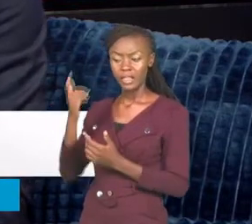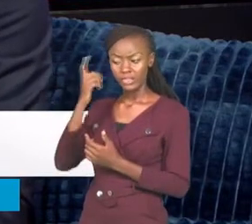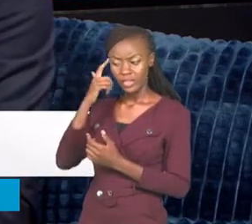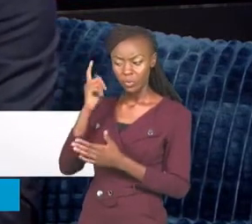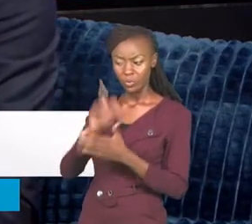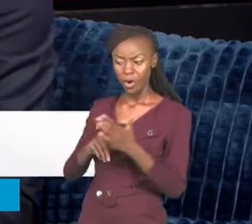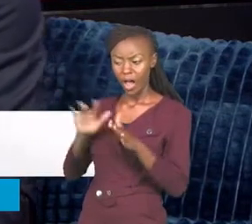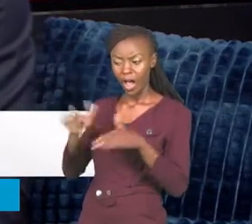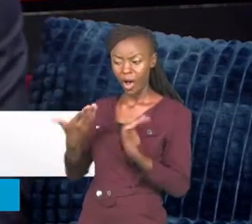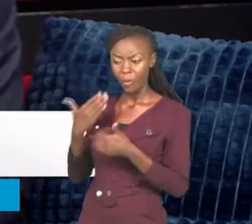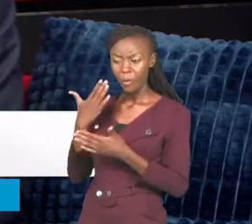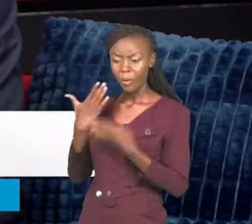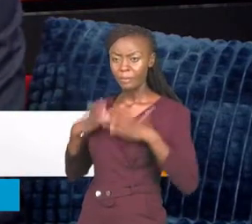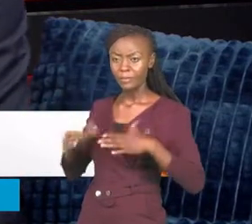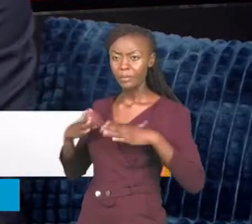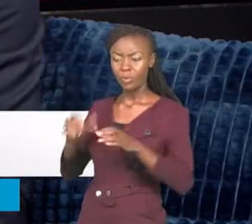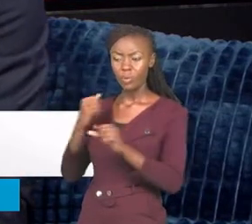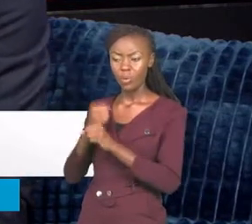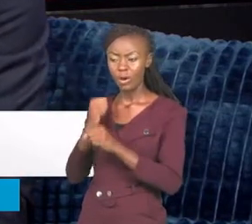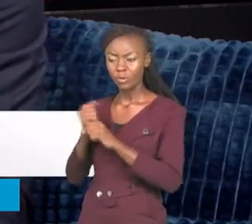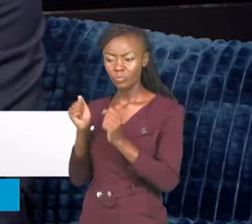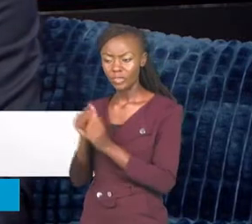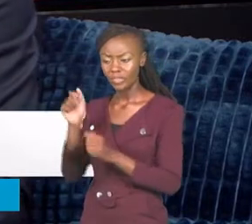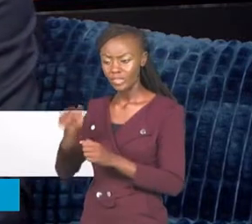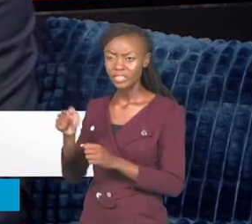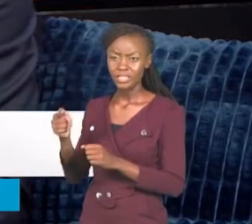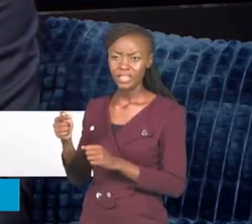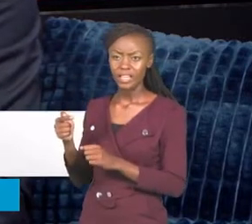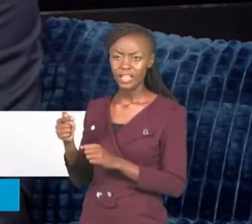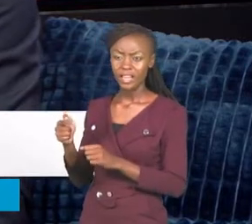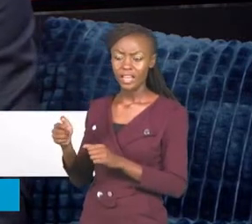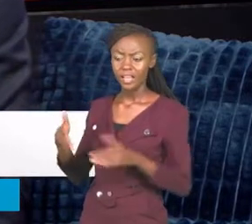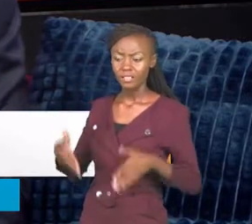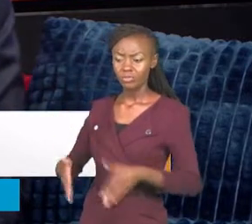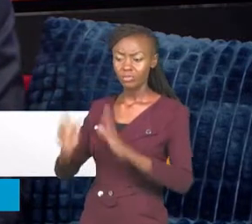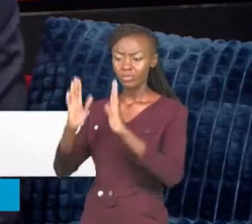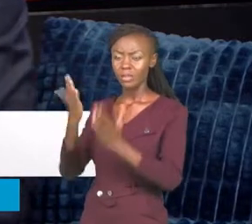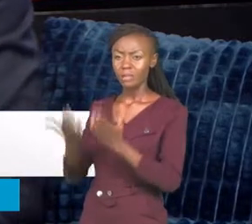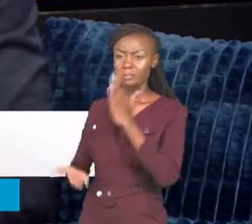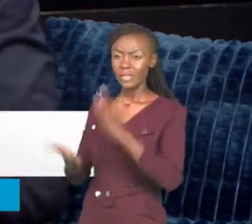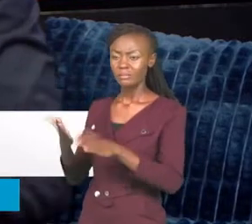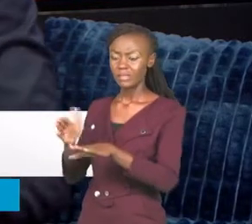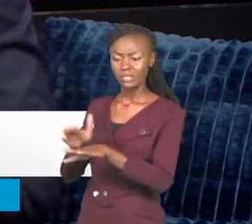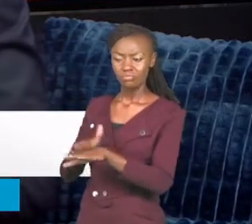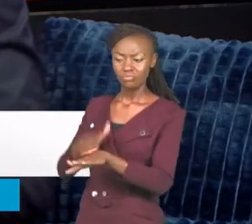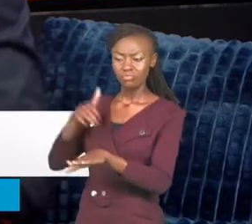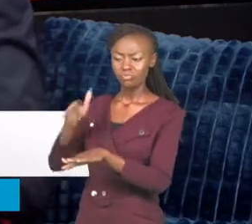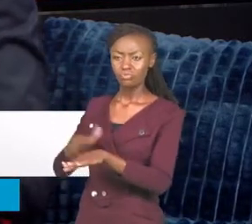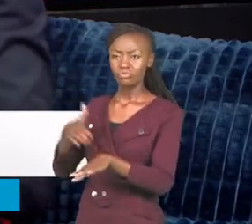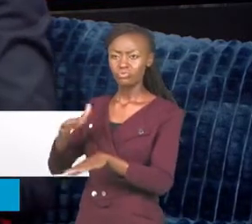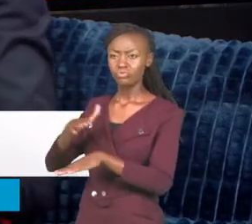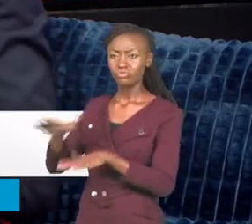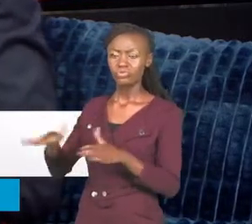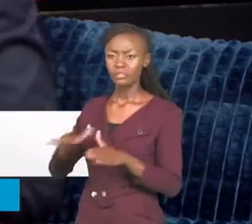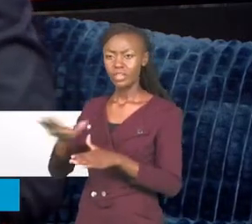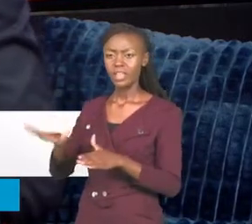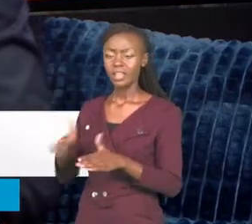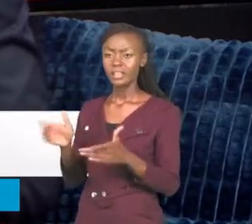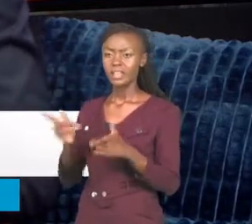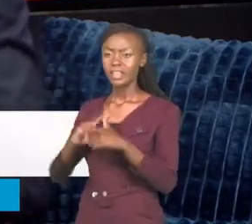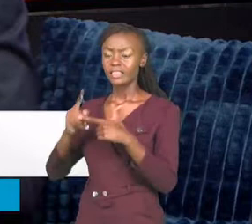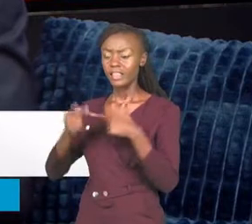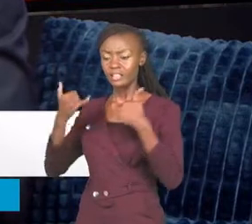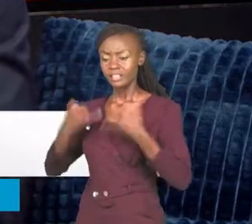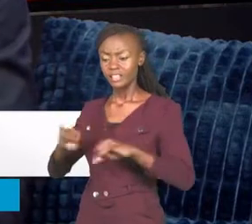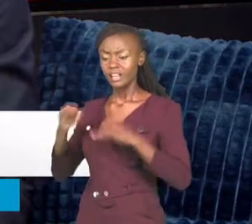on such tricky highways, tricky maybe slippery roads? How are we maybe trying to